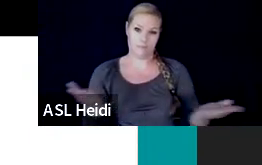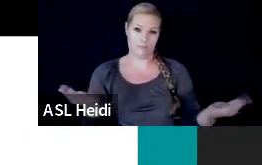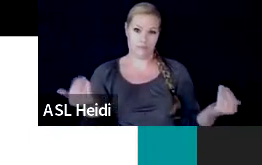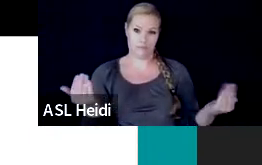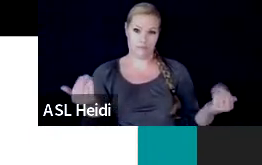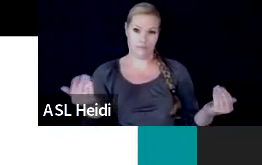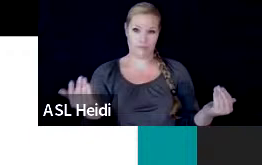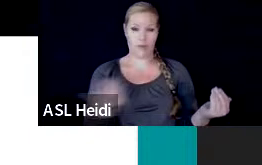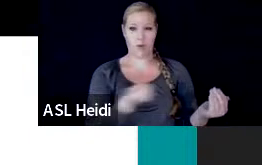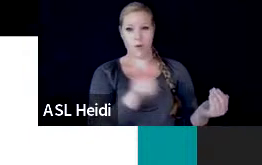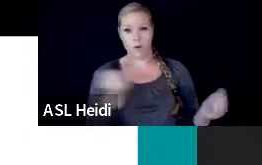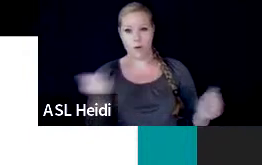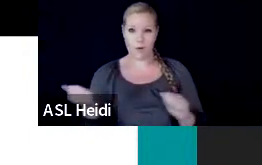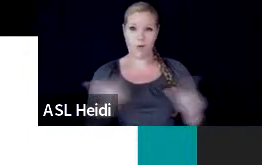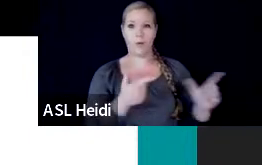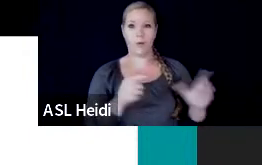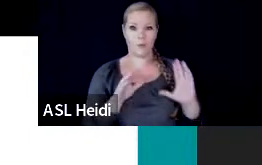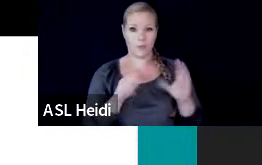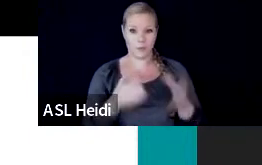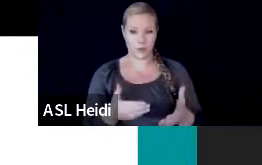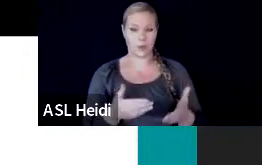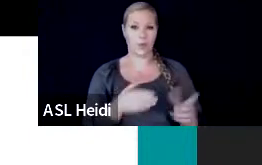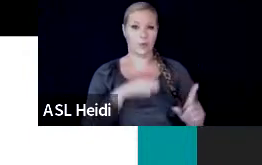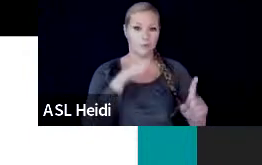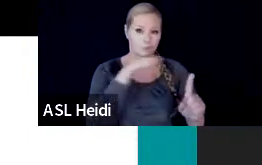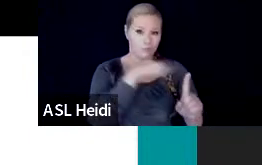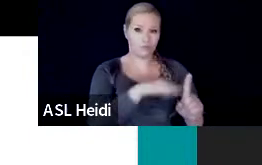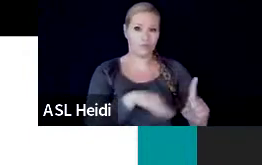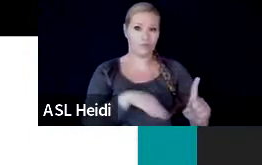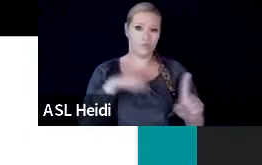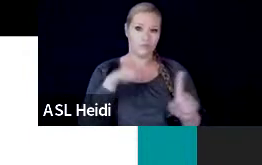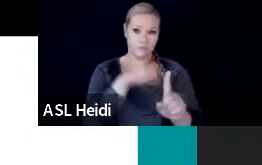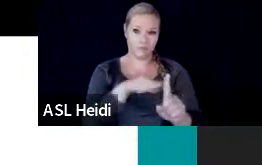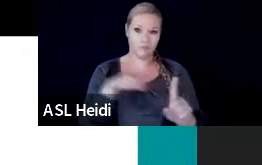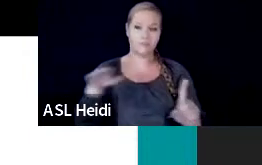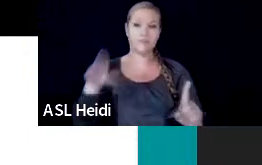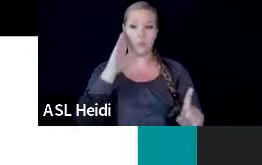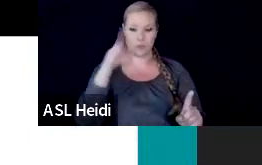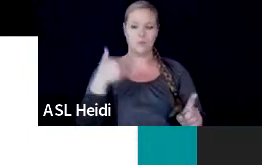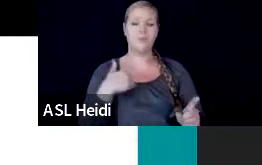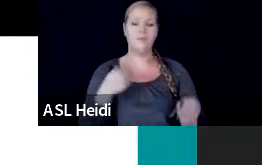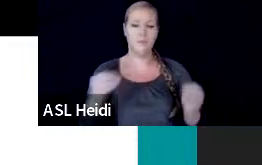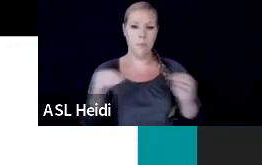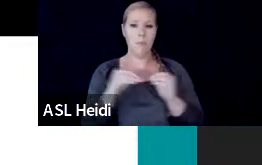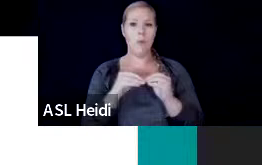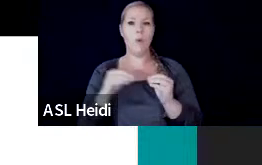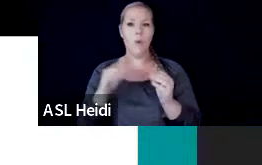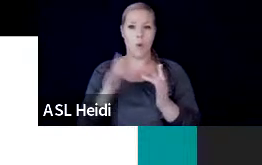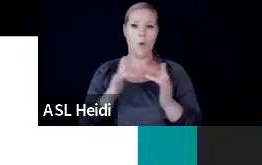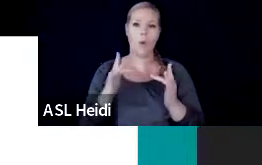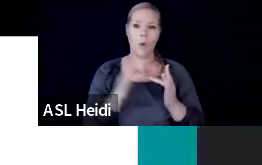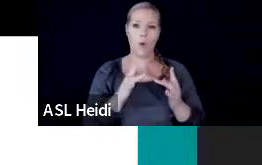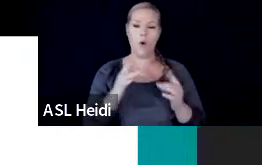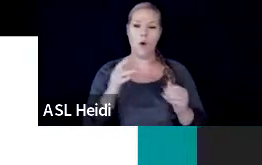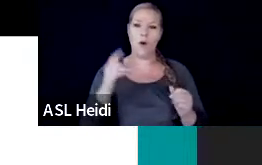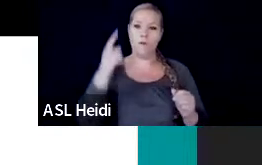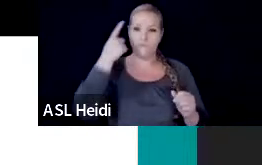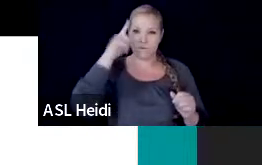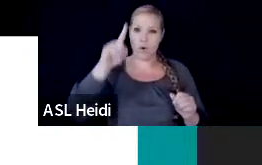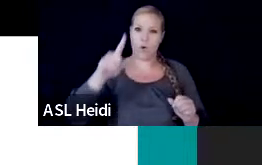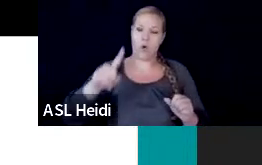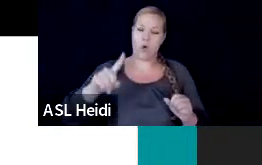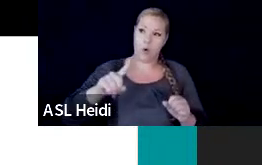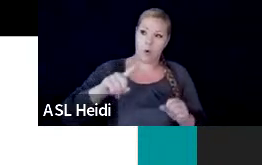those conversations and making sure that we do have that consistent voice representing the